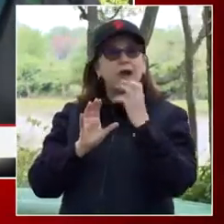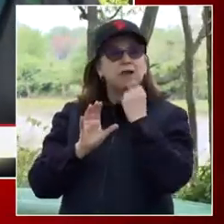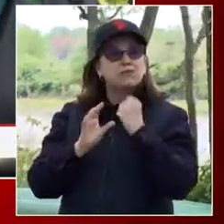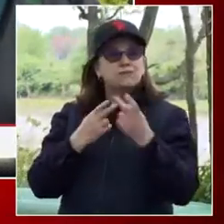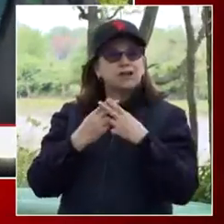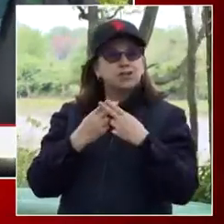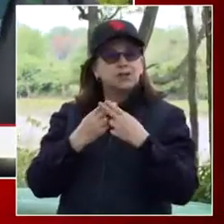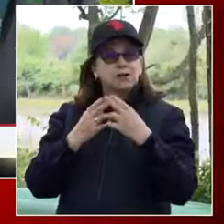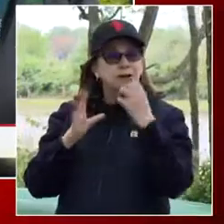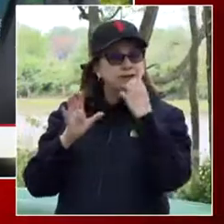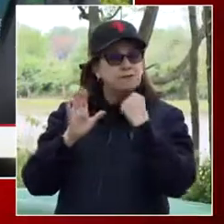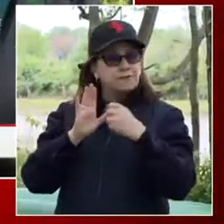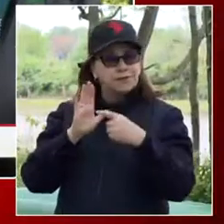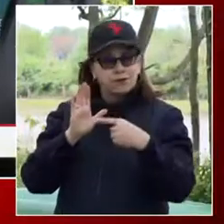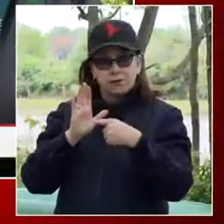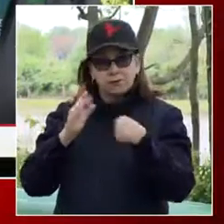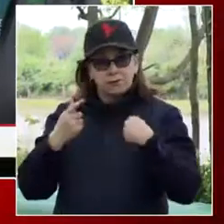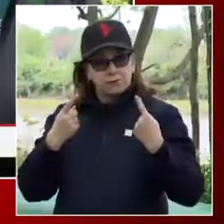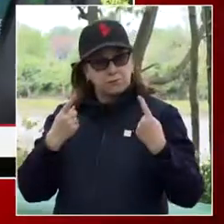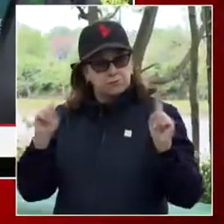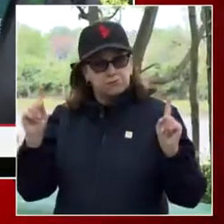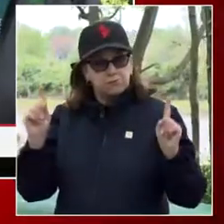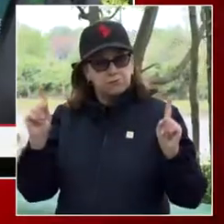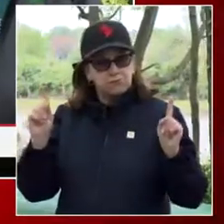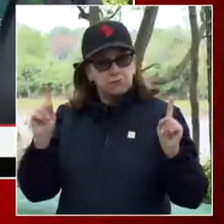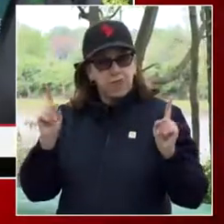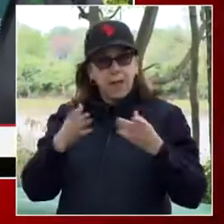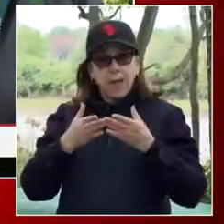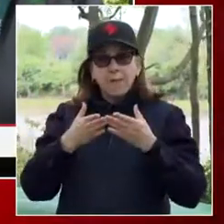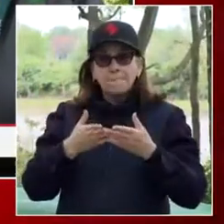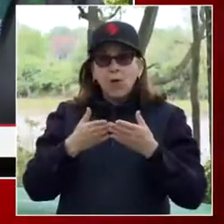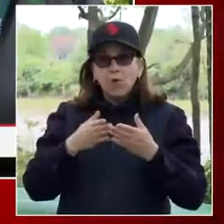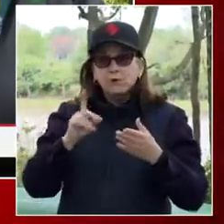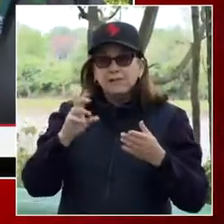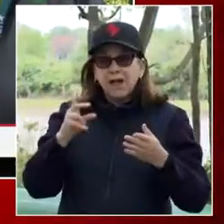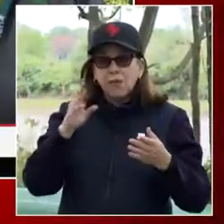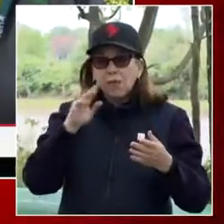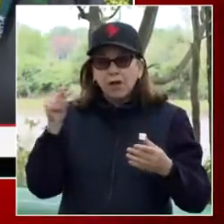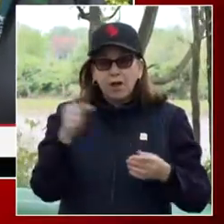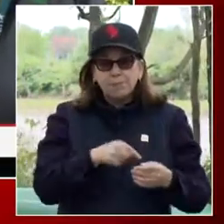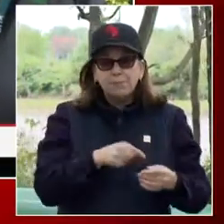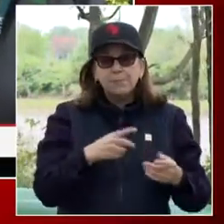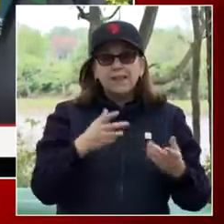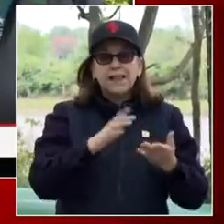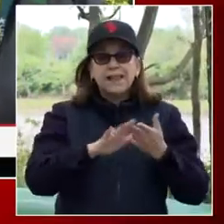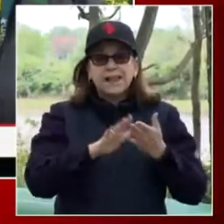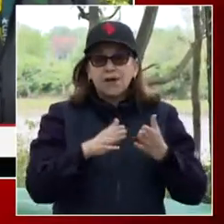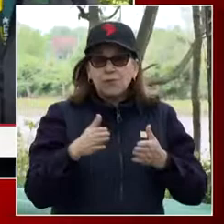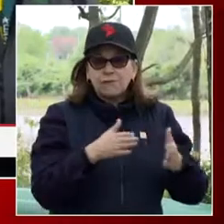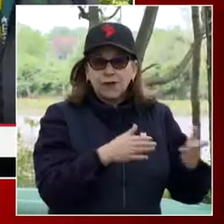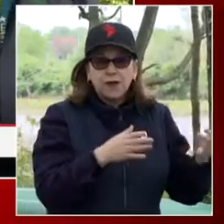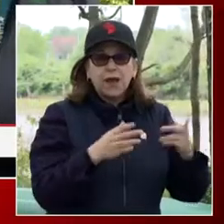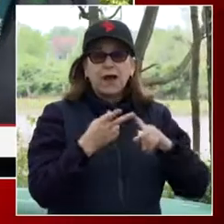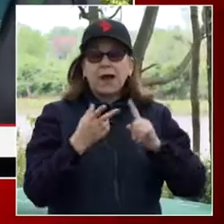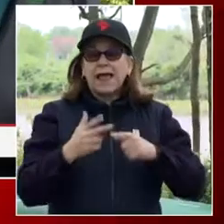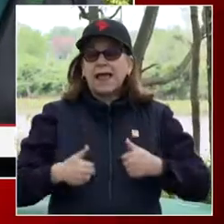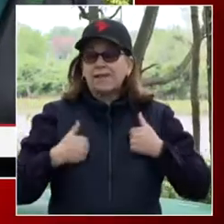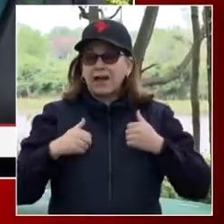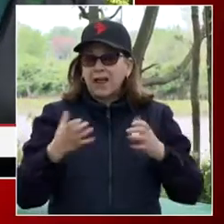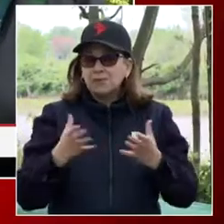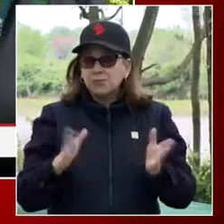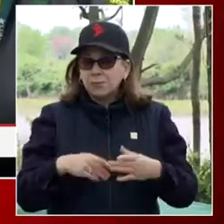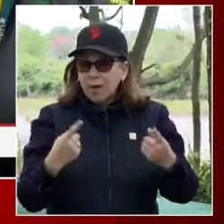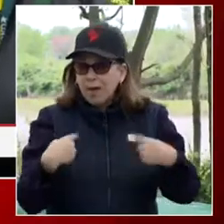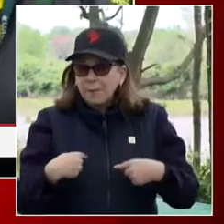mind for conservation. The boat dock that's coming, the new trails that are coming, the outdoor classrooms that are coming. So I couldn't be